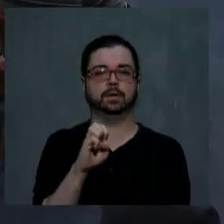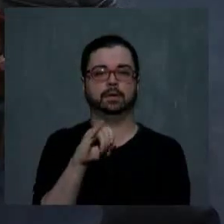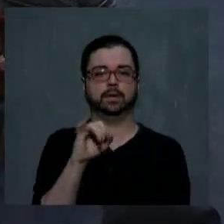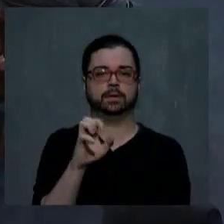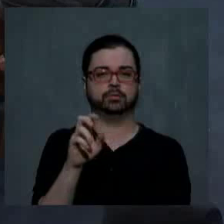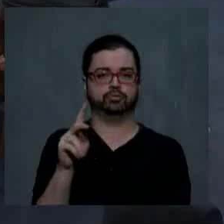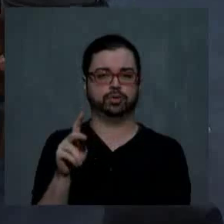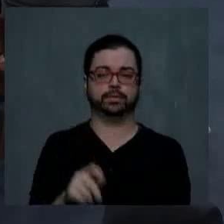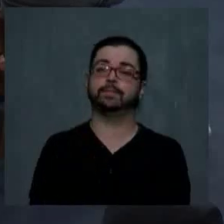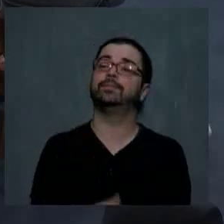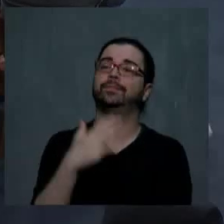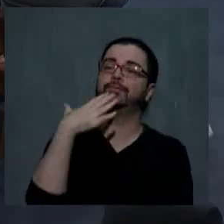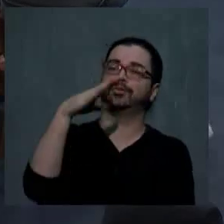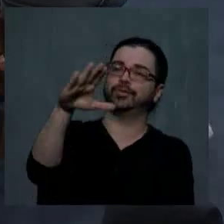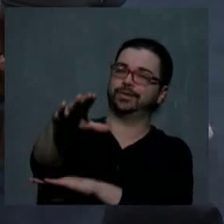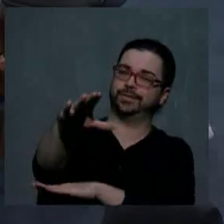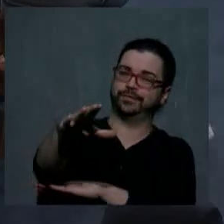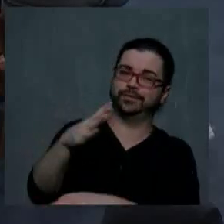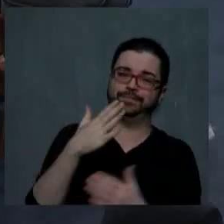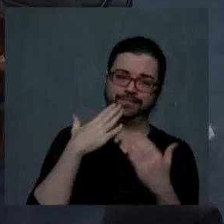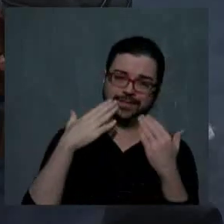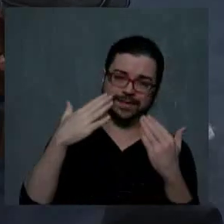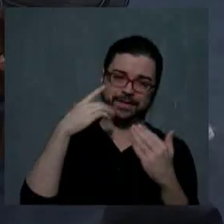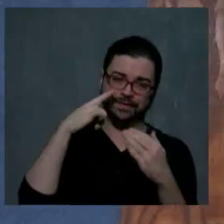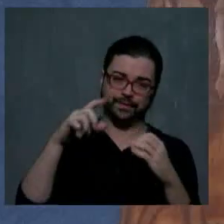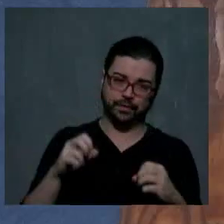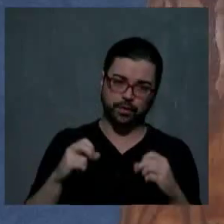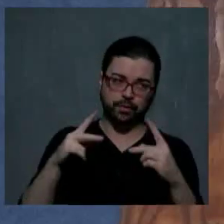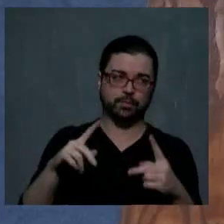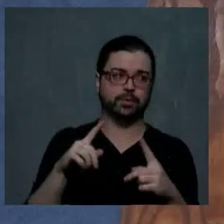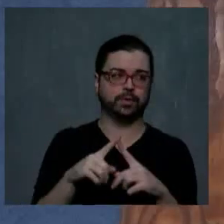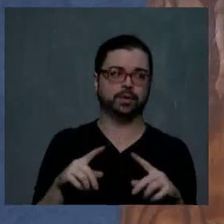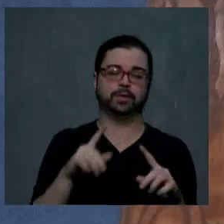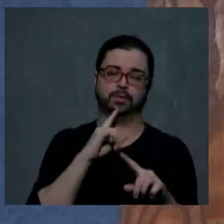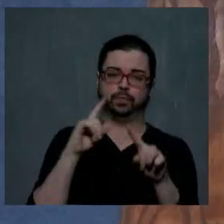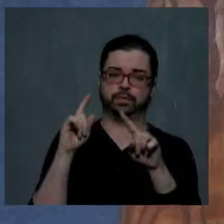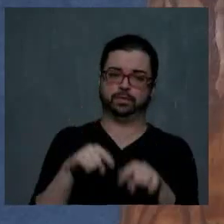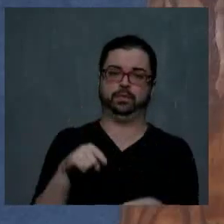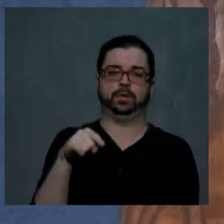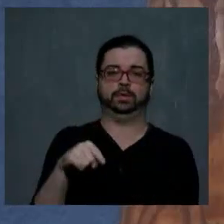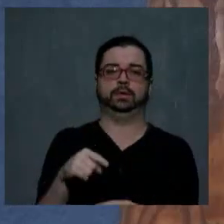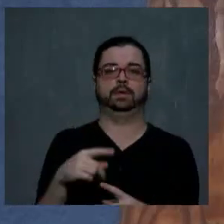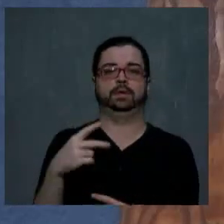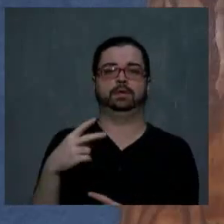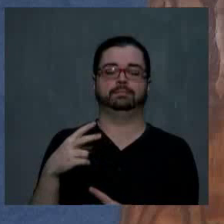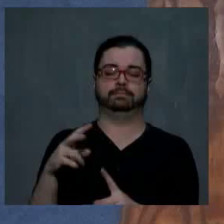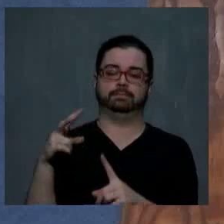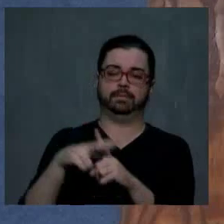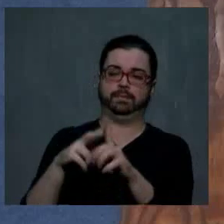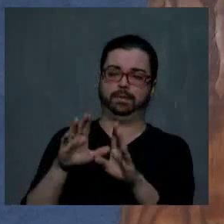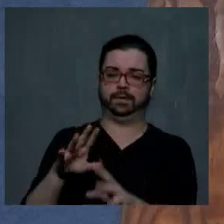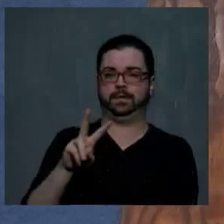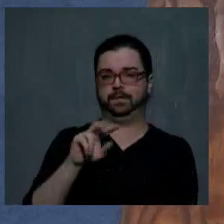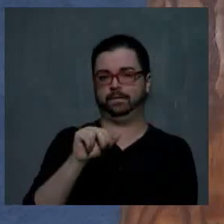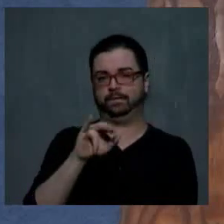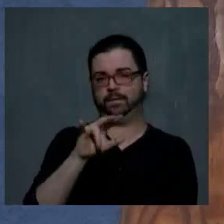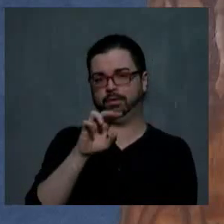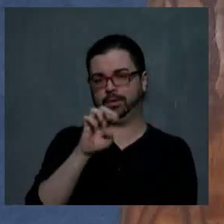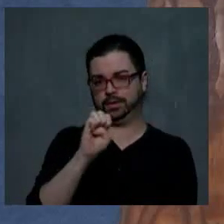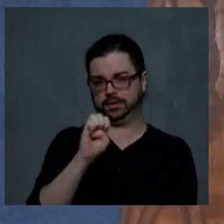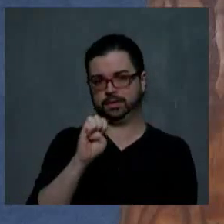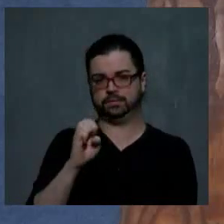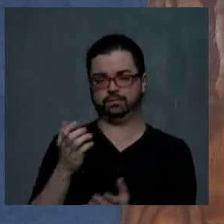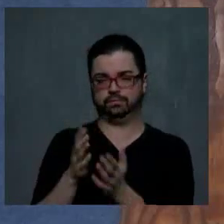Good afternoon. Thank you for the opportunity to respond to this applicant's variance request. We own the single-family residence